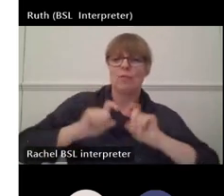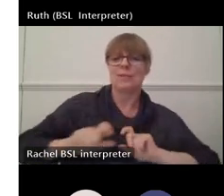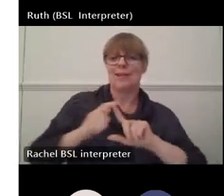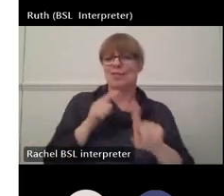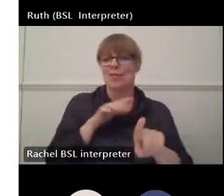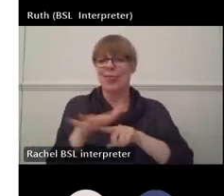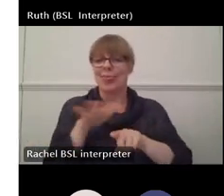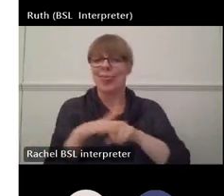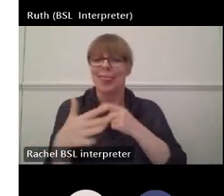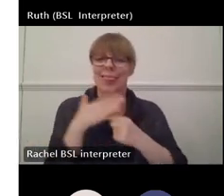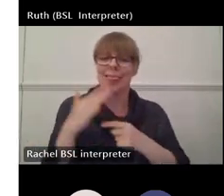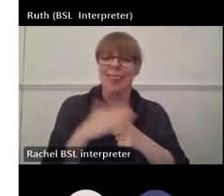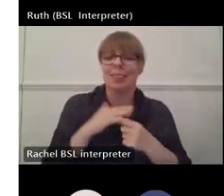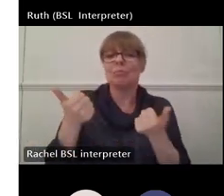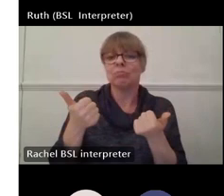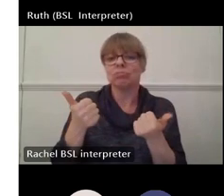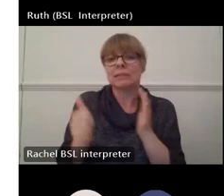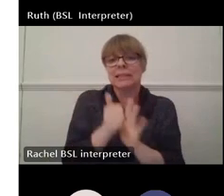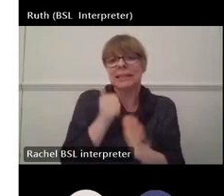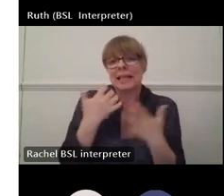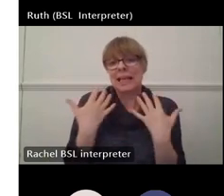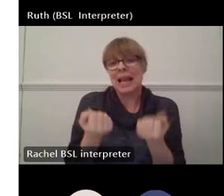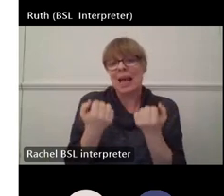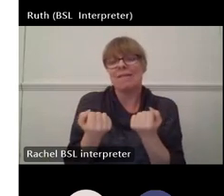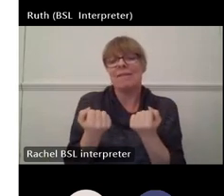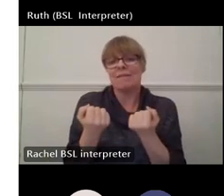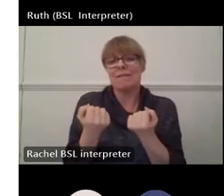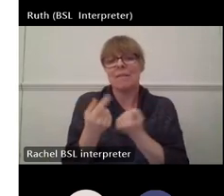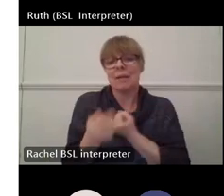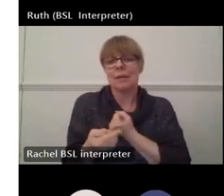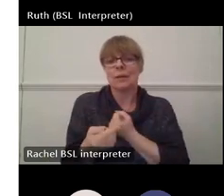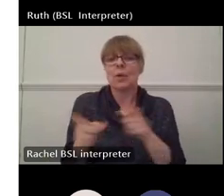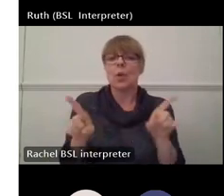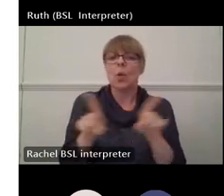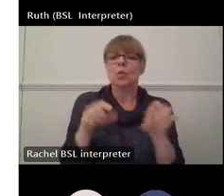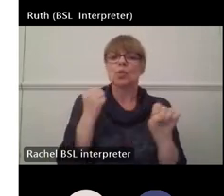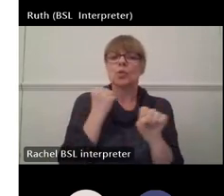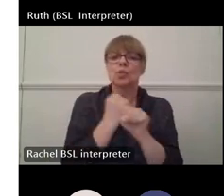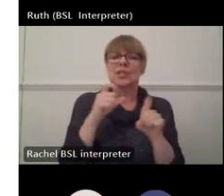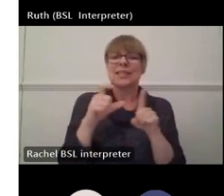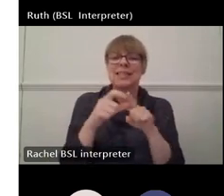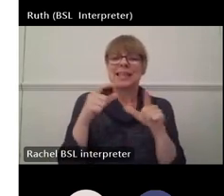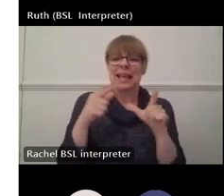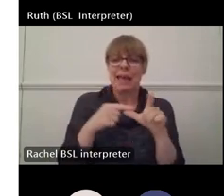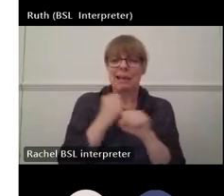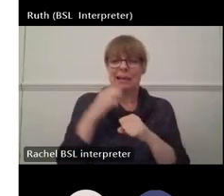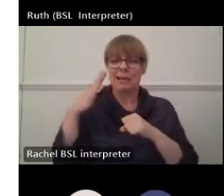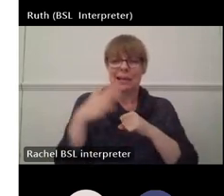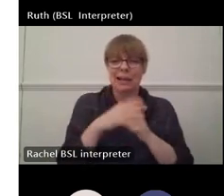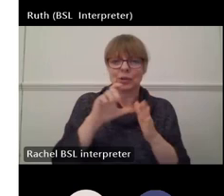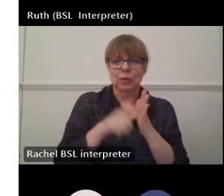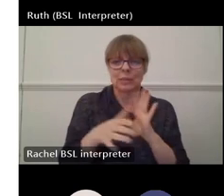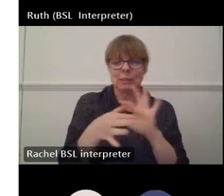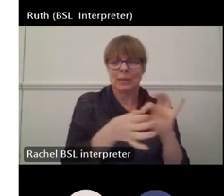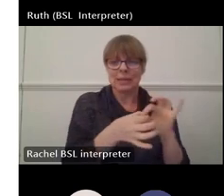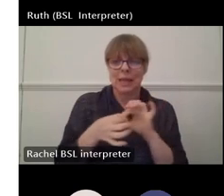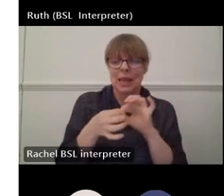jokes cracking. And yeah, they're quite good at vetting people as well. So a lot of what we've talked about today in terms